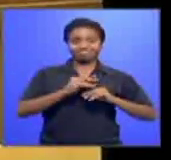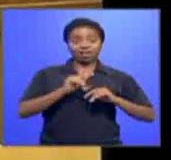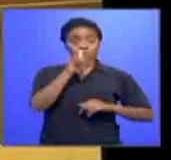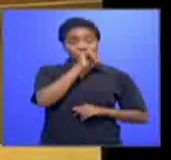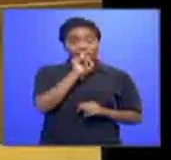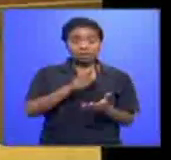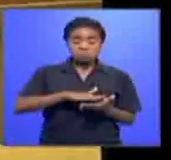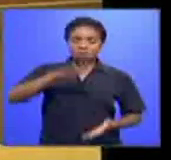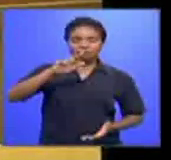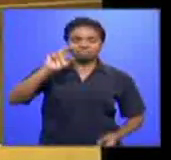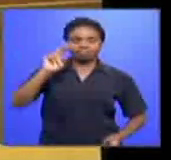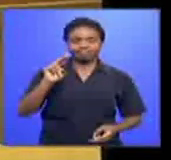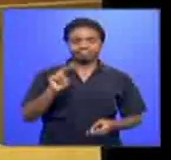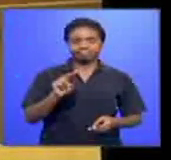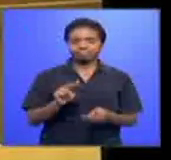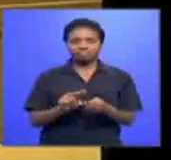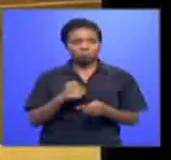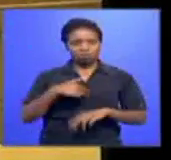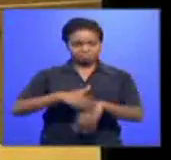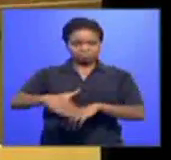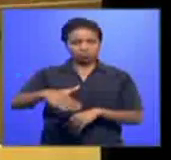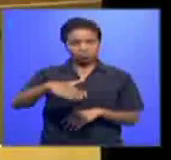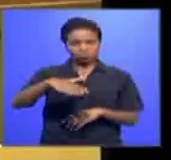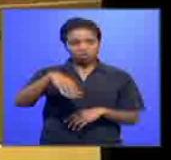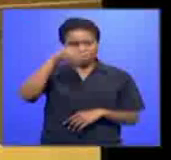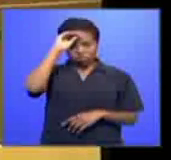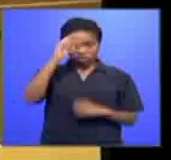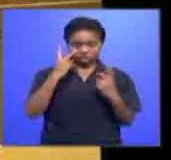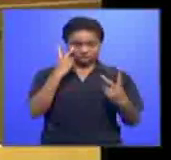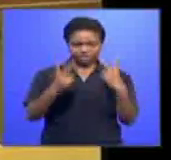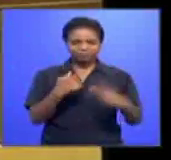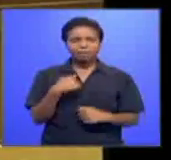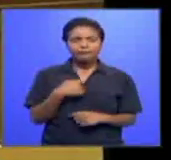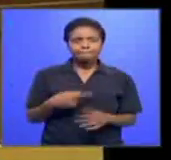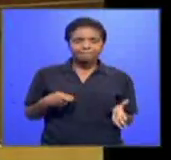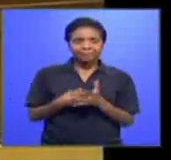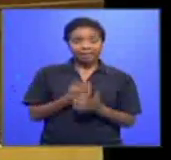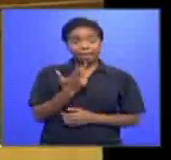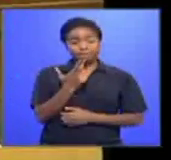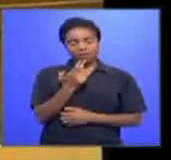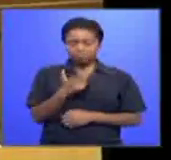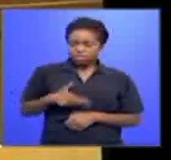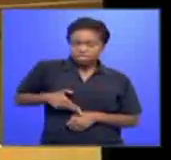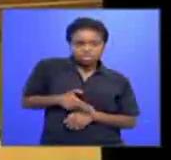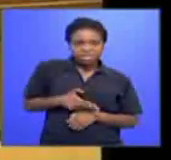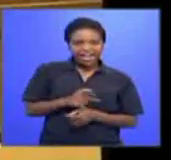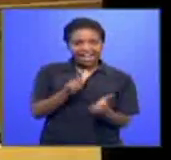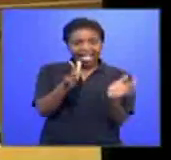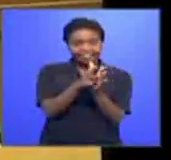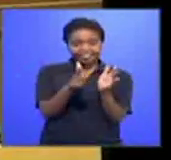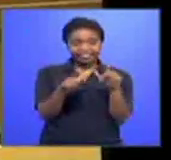The operations focusing on illegal firearms, stolen and robbed